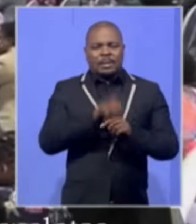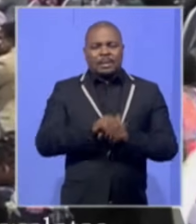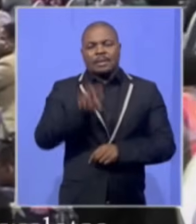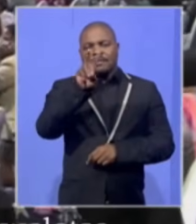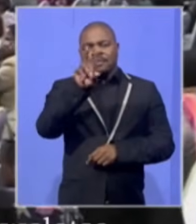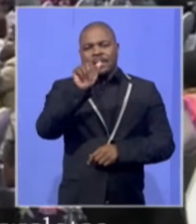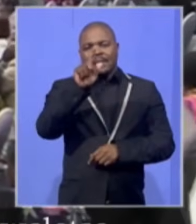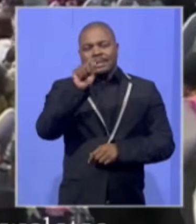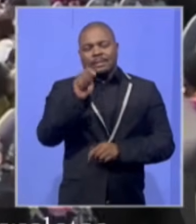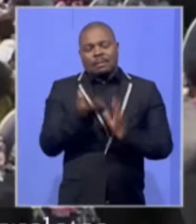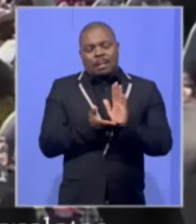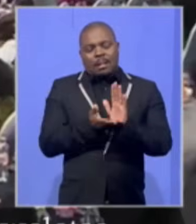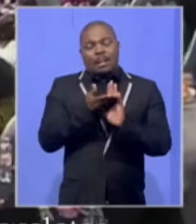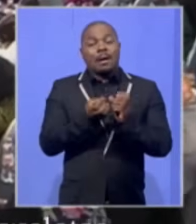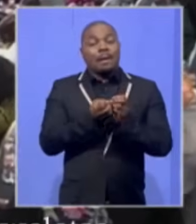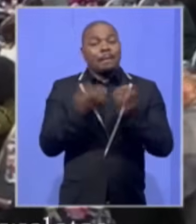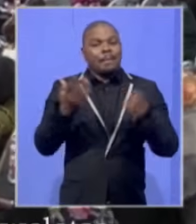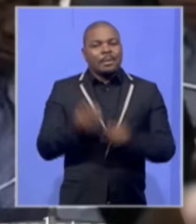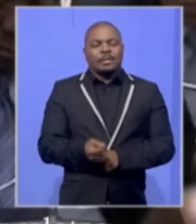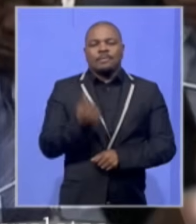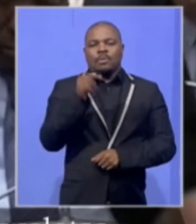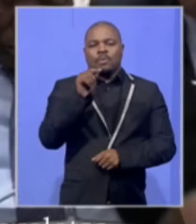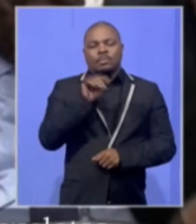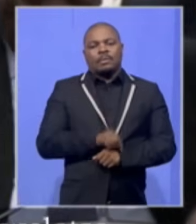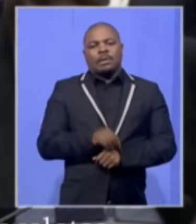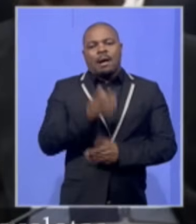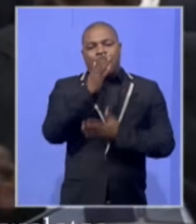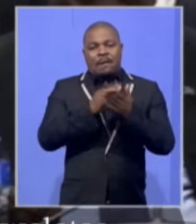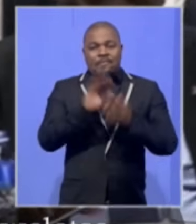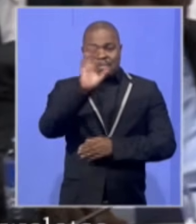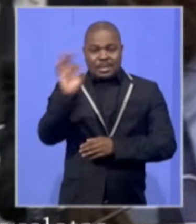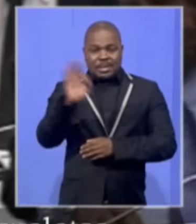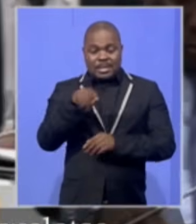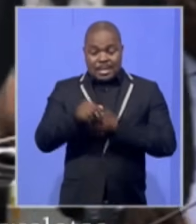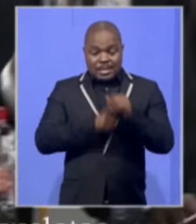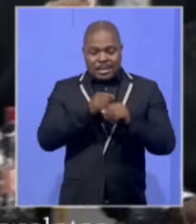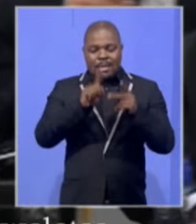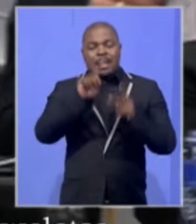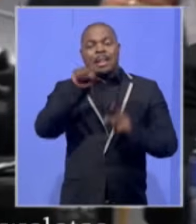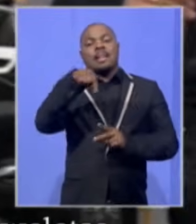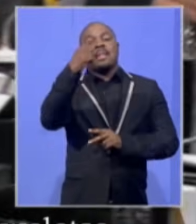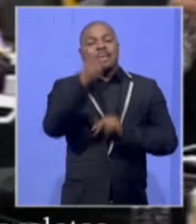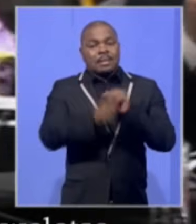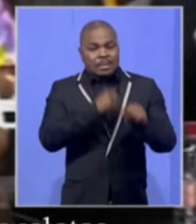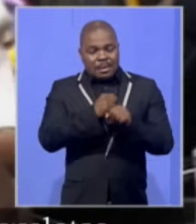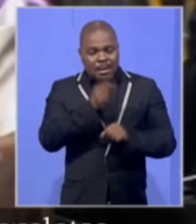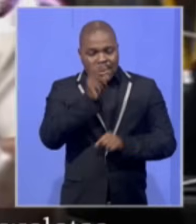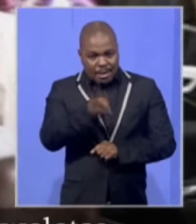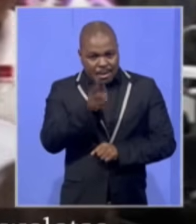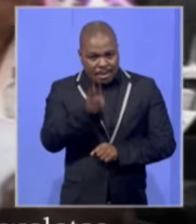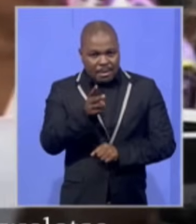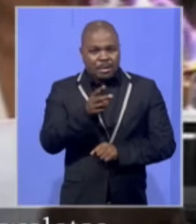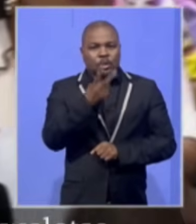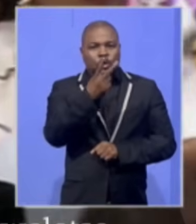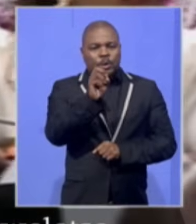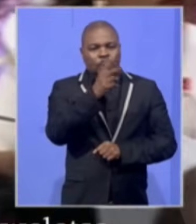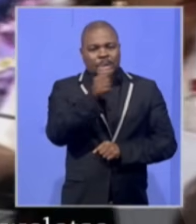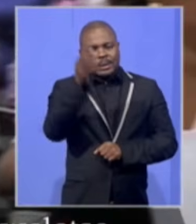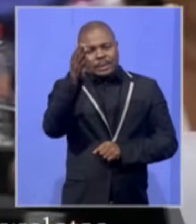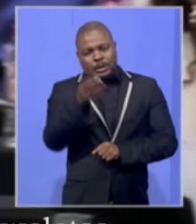ka halofo ya peresente mo ngwageng ono wa ditšhelete le e nngwe gape ka ngwaga wa ditšhelete wa 2026 le